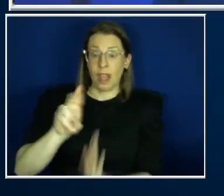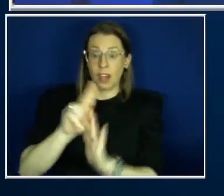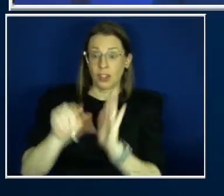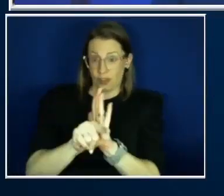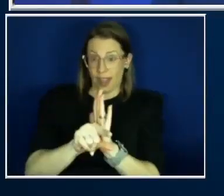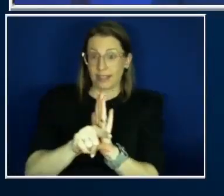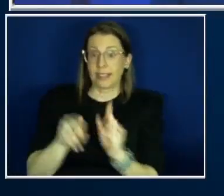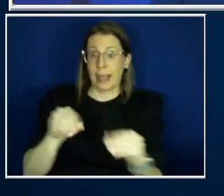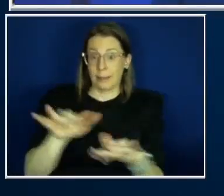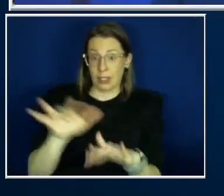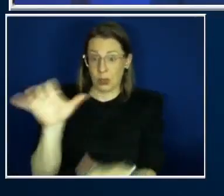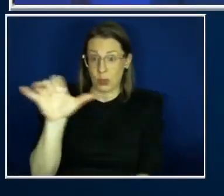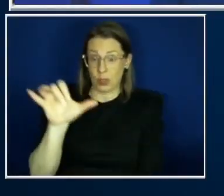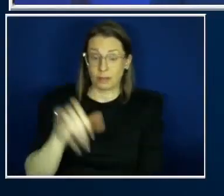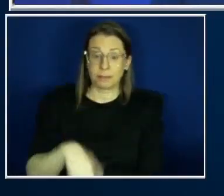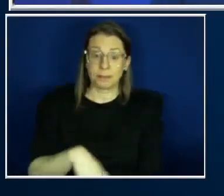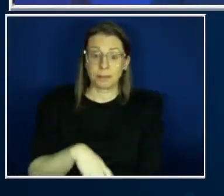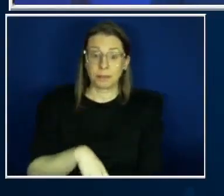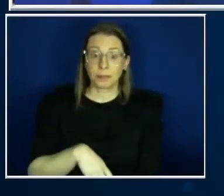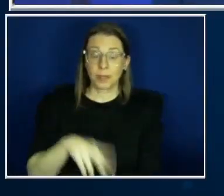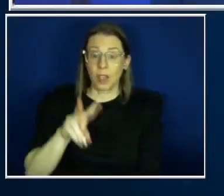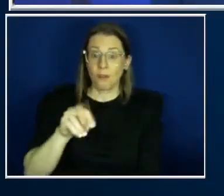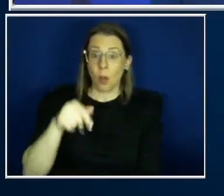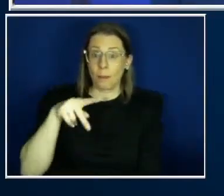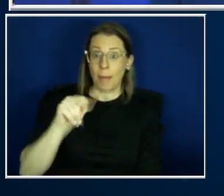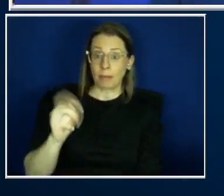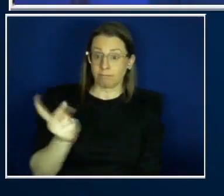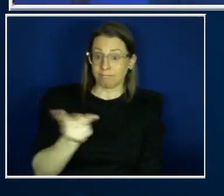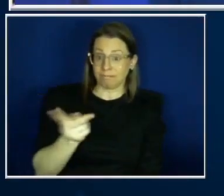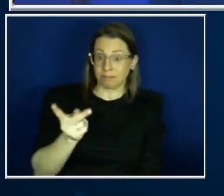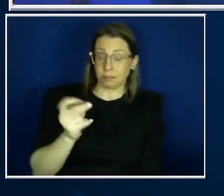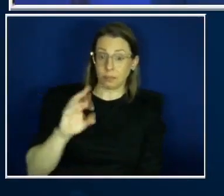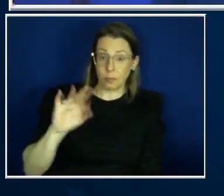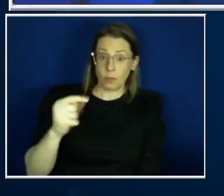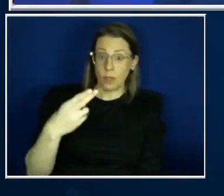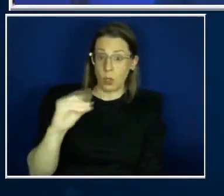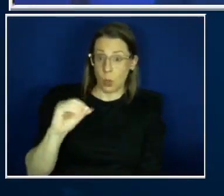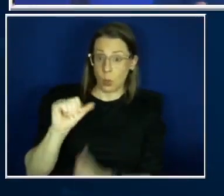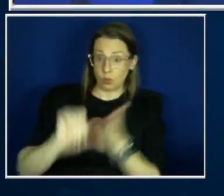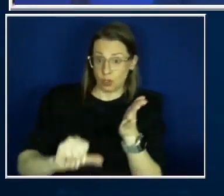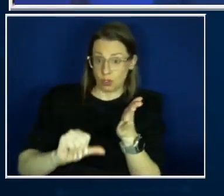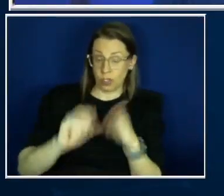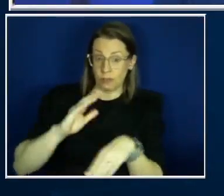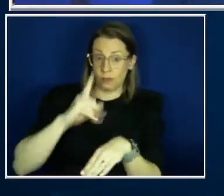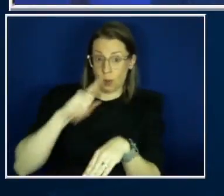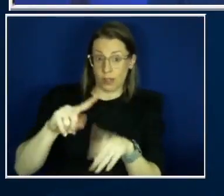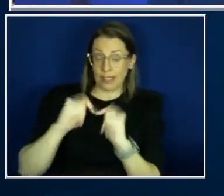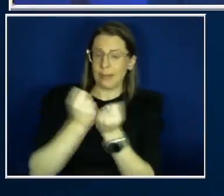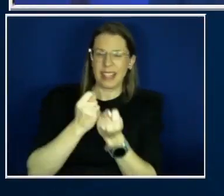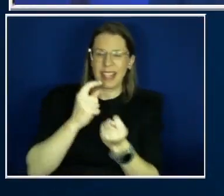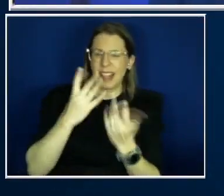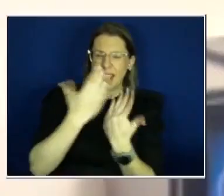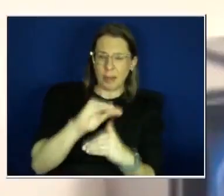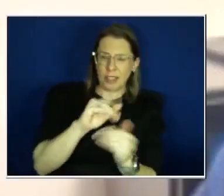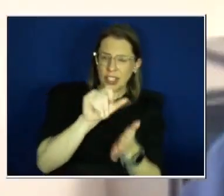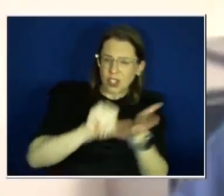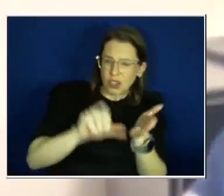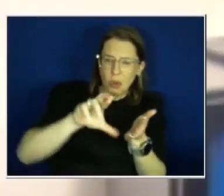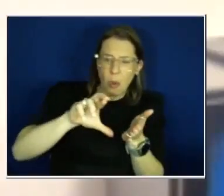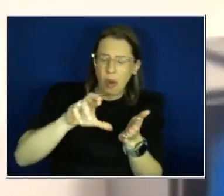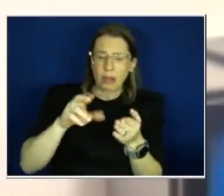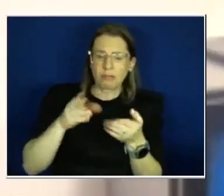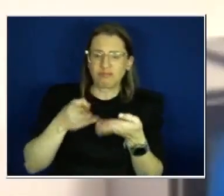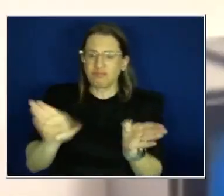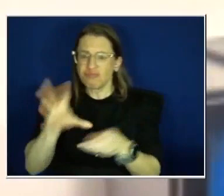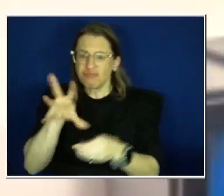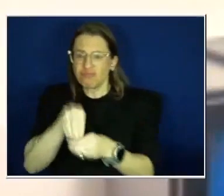Dr. Bopat are orthopedic surgeons for the team. Is your role on the team limited to surgery, or what else are you doing? Well, this